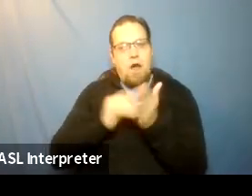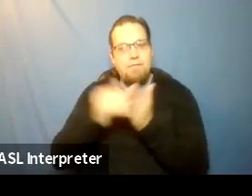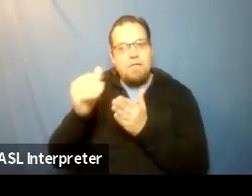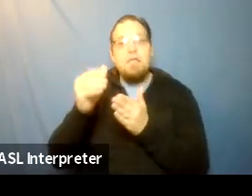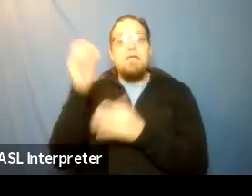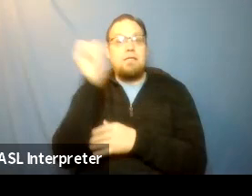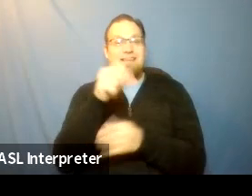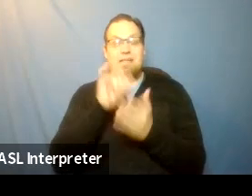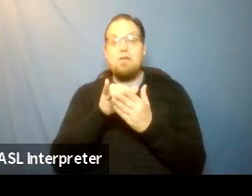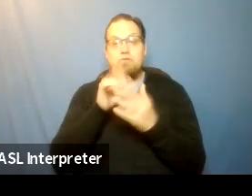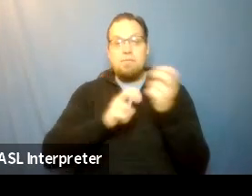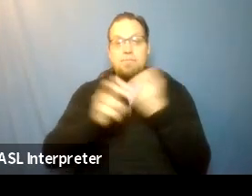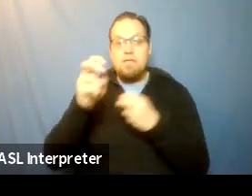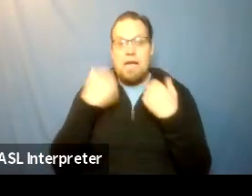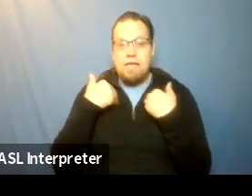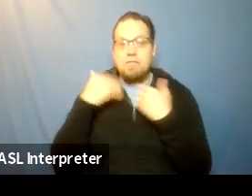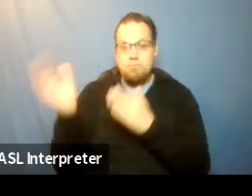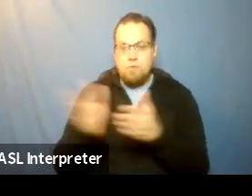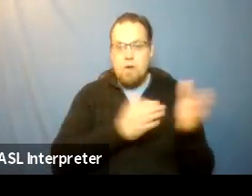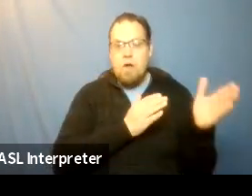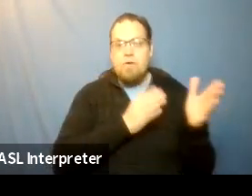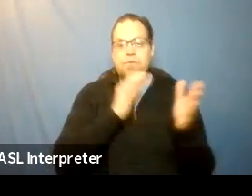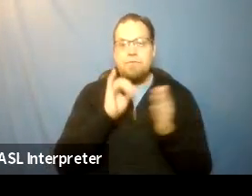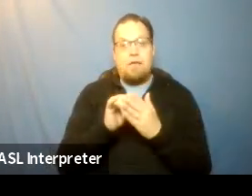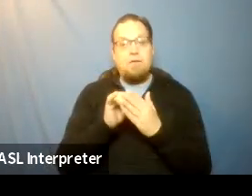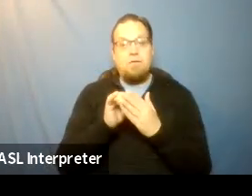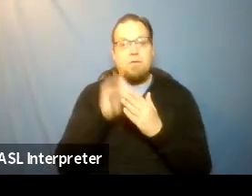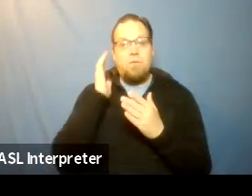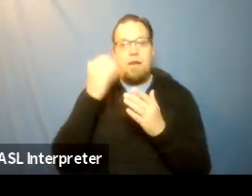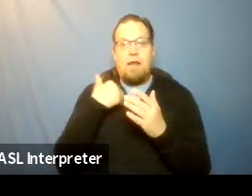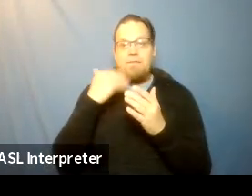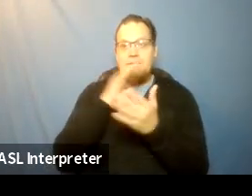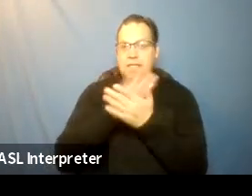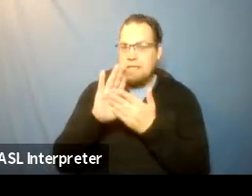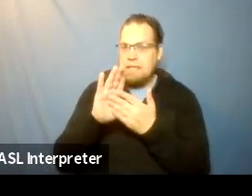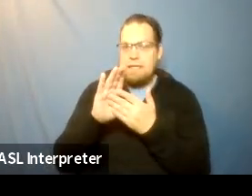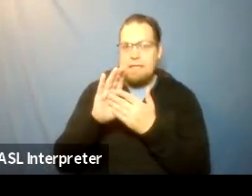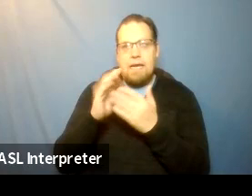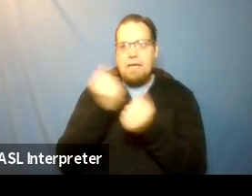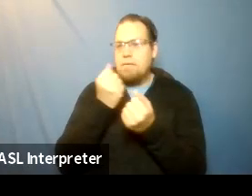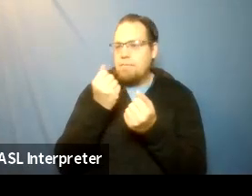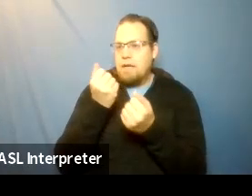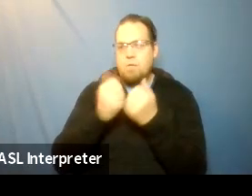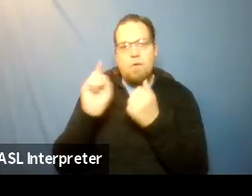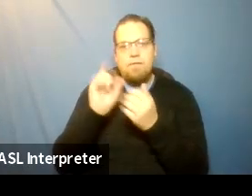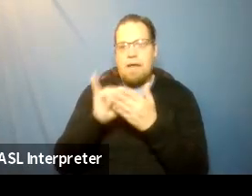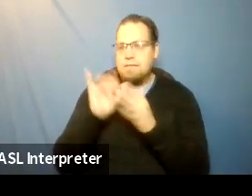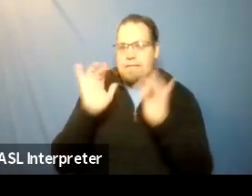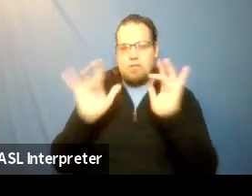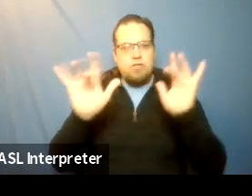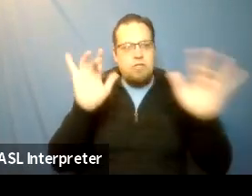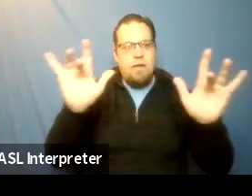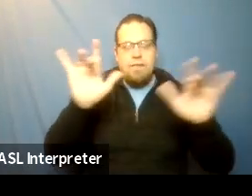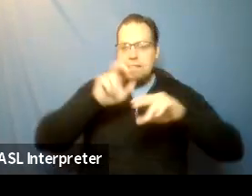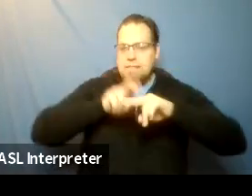Yes, the transportation department has a protocol that they will be obviously cleaning any high touch points areas, any the seats, and I